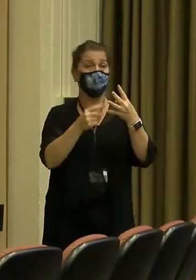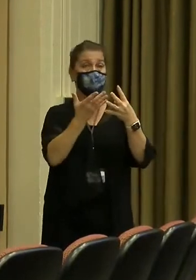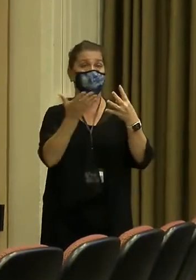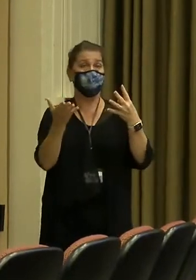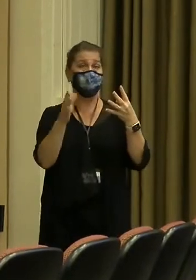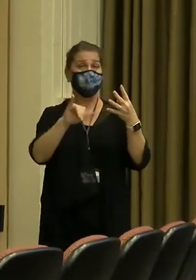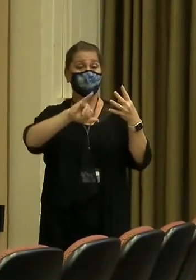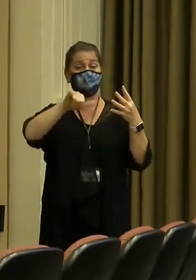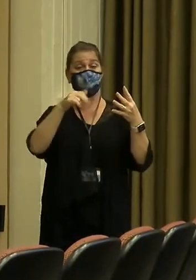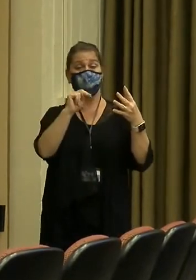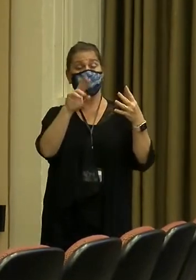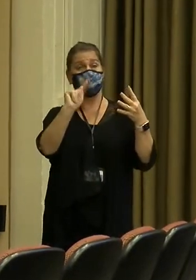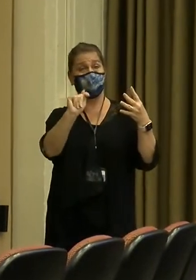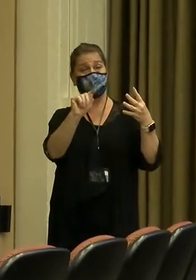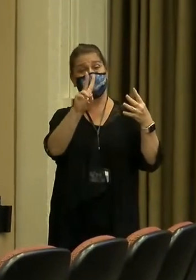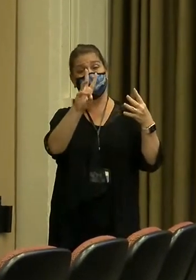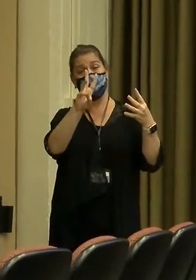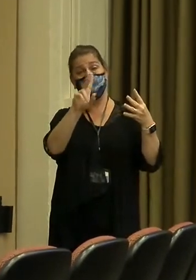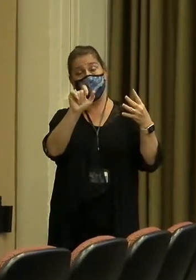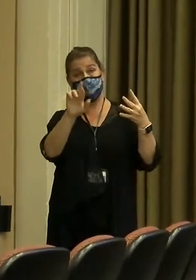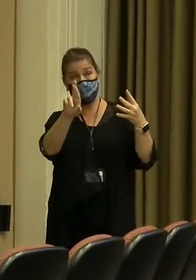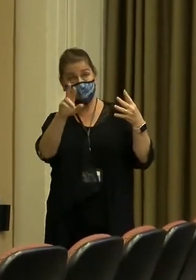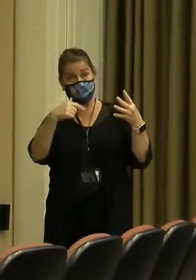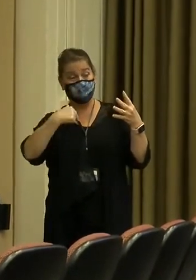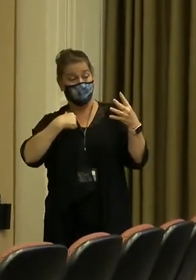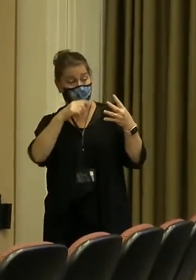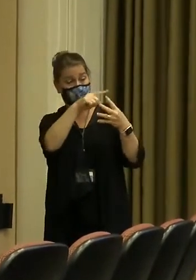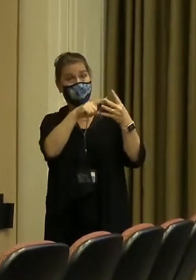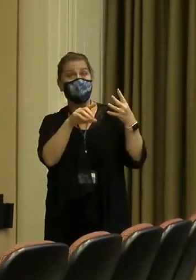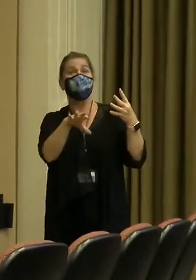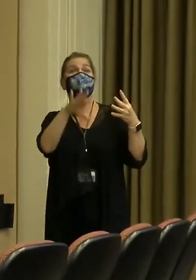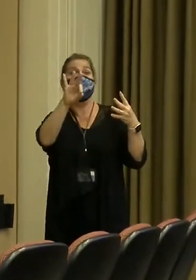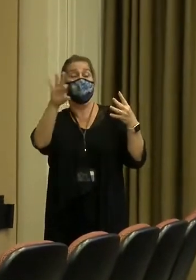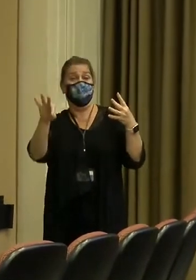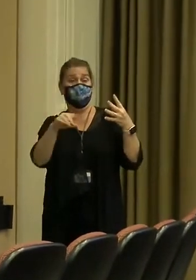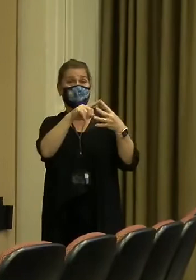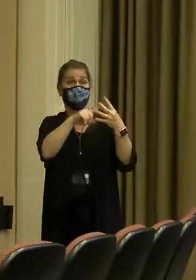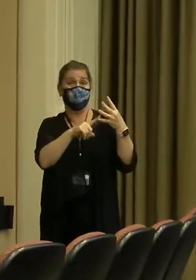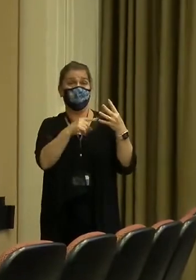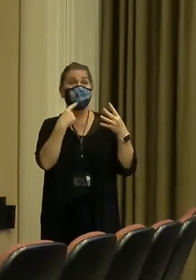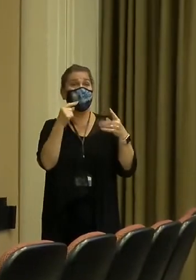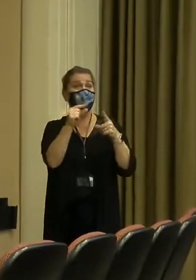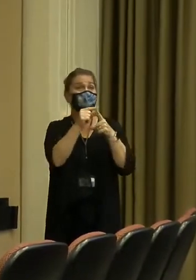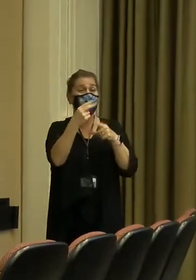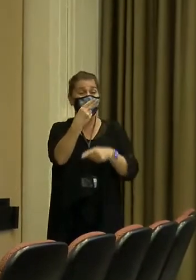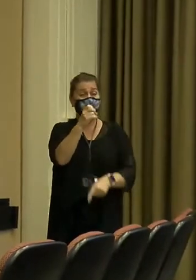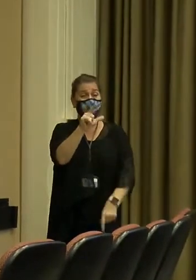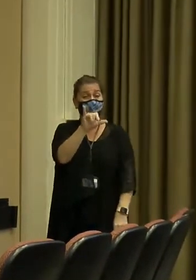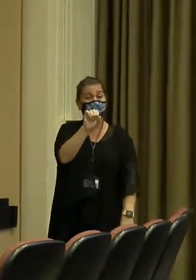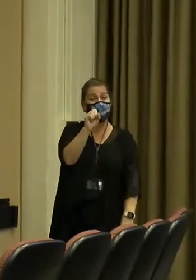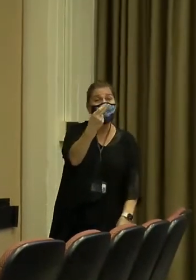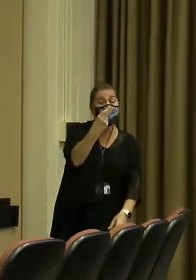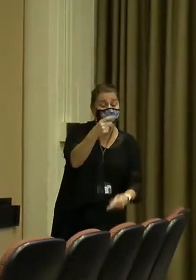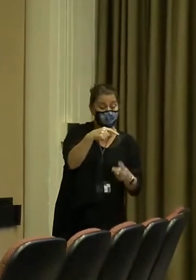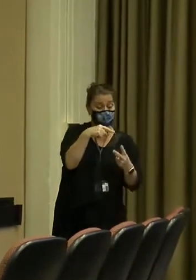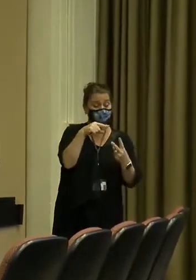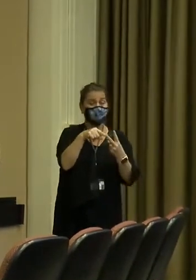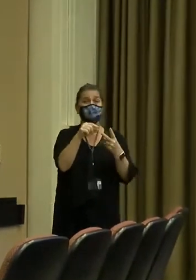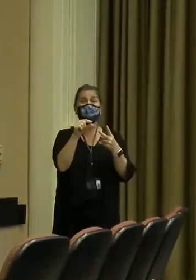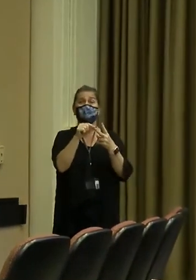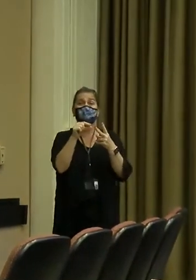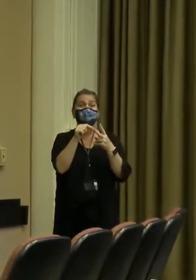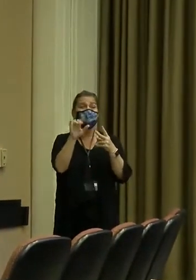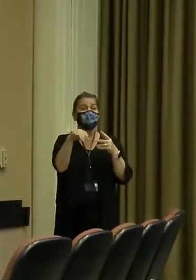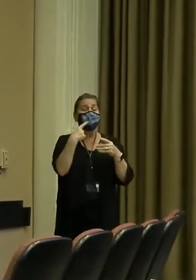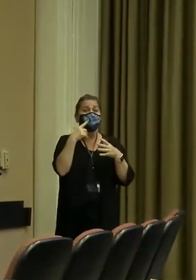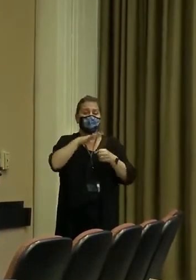that Janet, Walter, and I found. And you'll see the words hellish. You'll see the word that there was